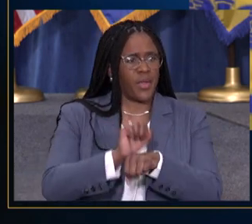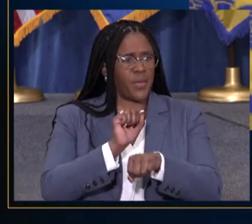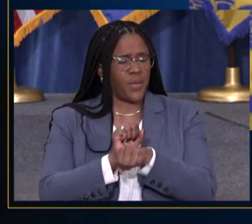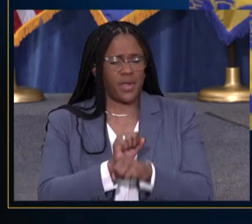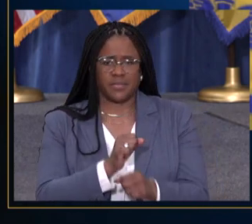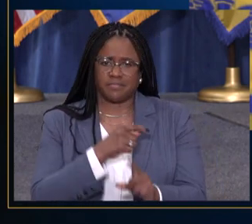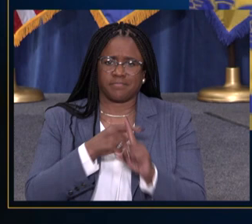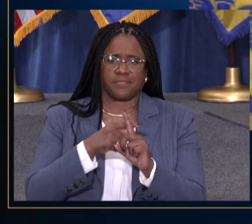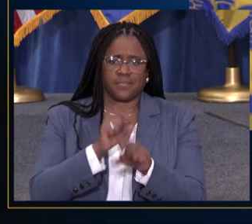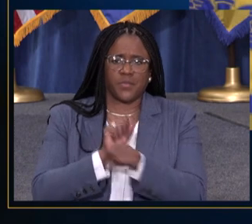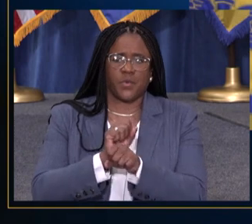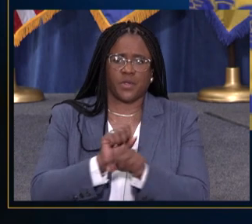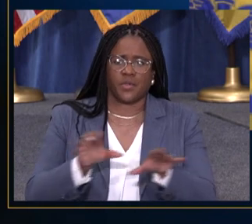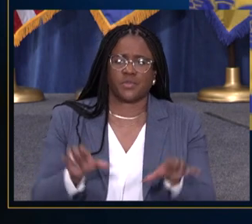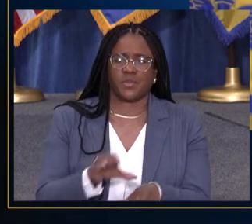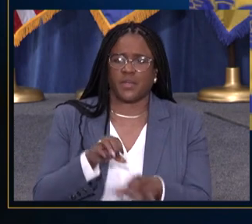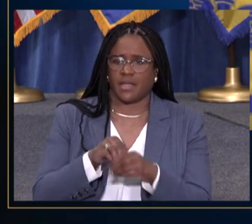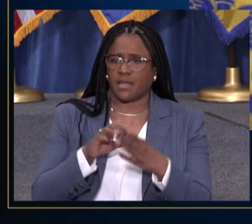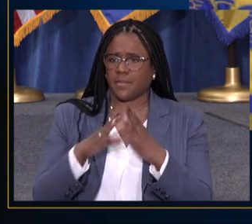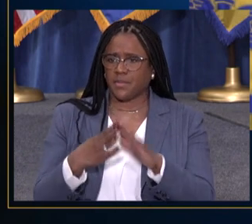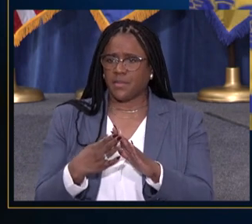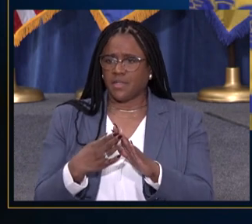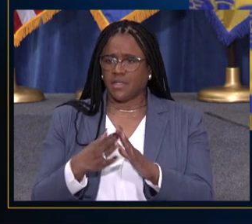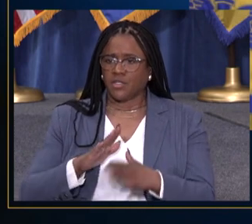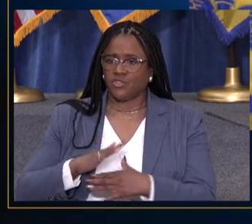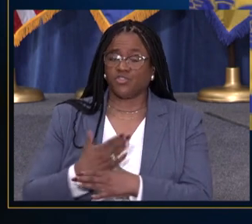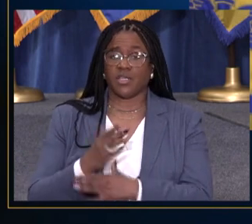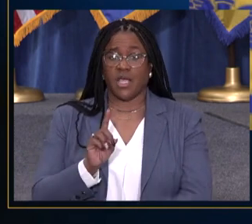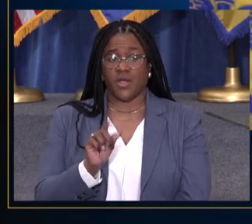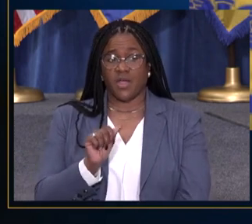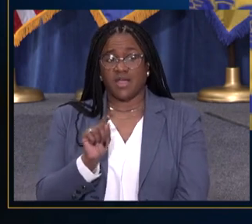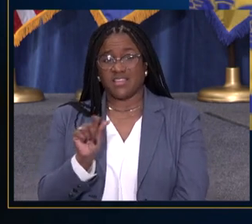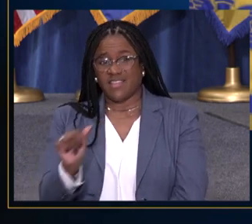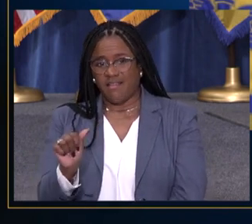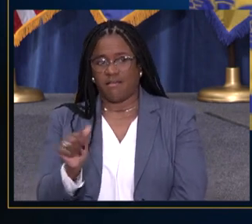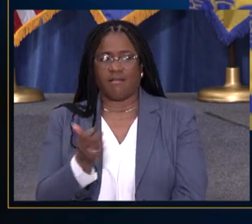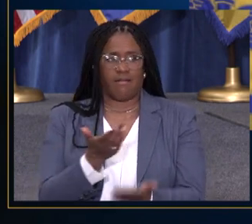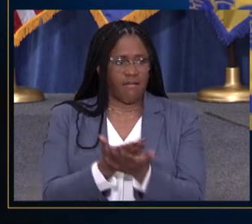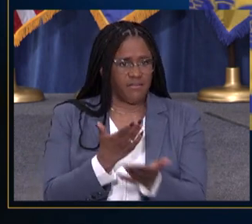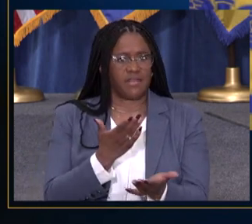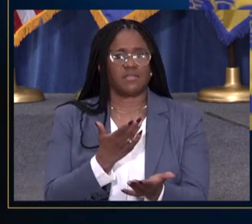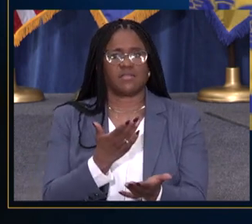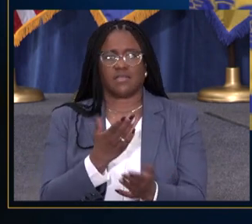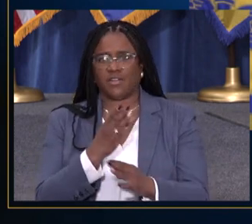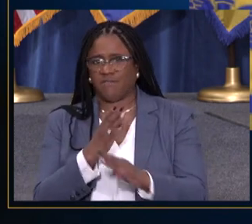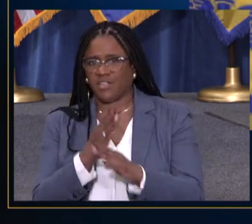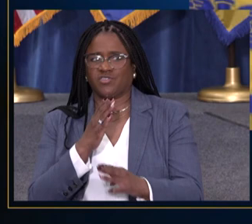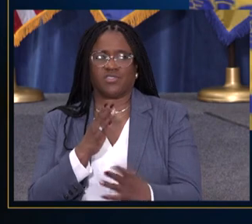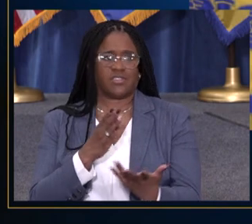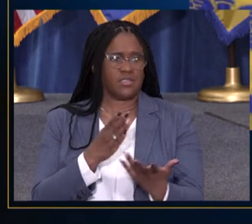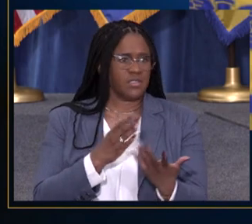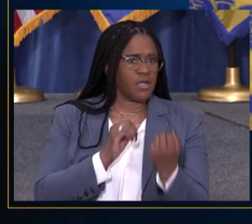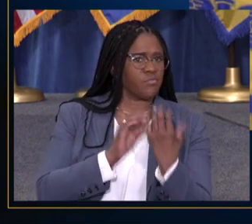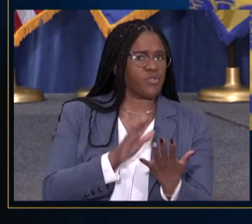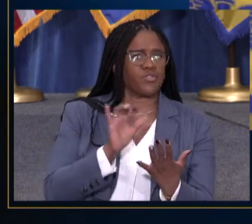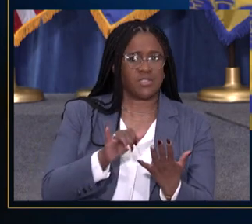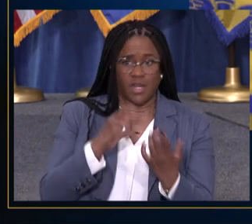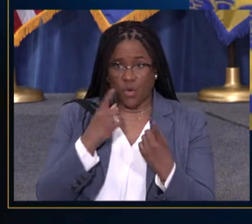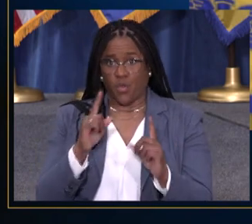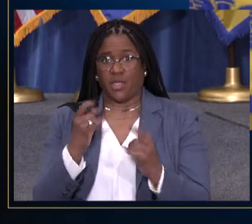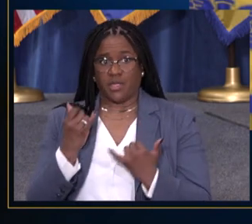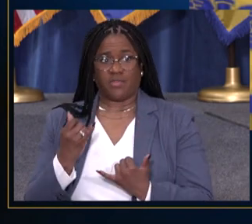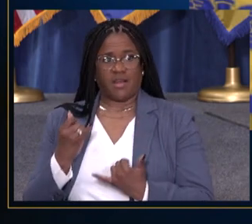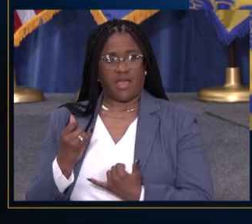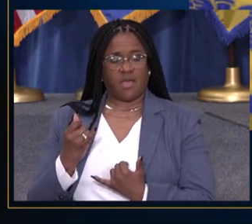that they are doing in community, and to share data and evidence about interventions and approaches that are working. And I will